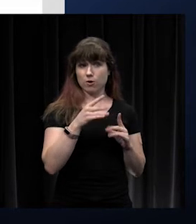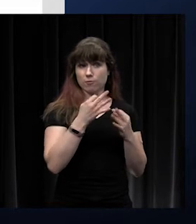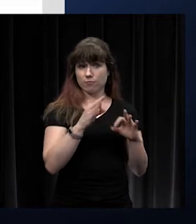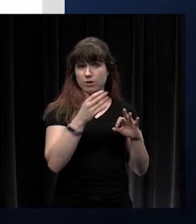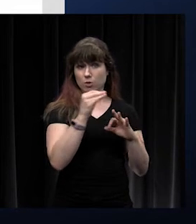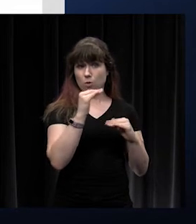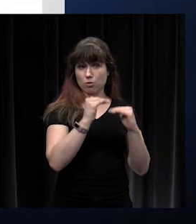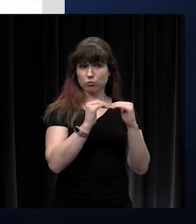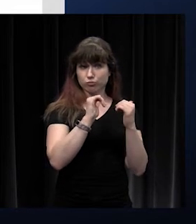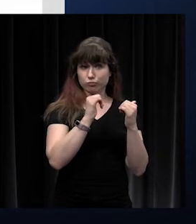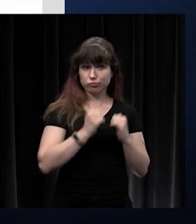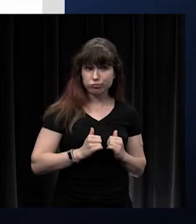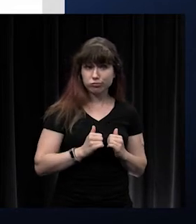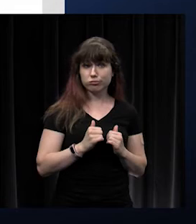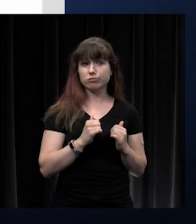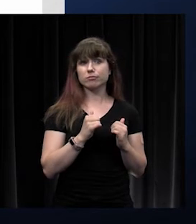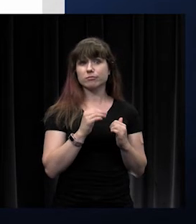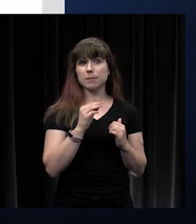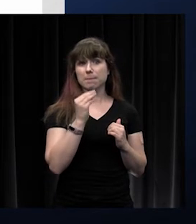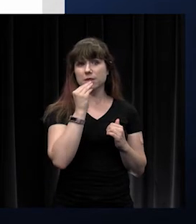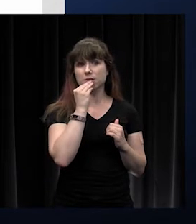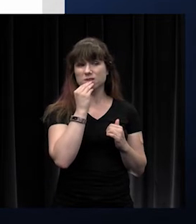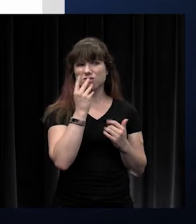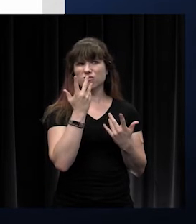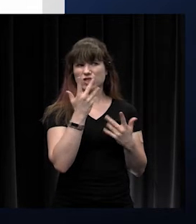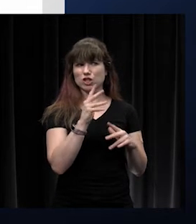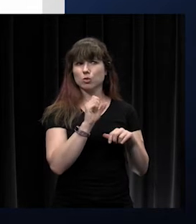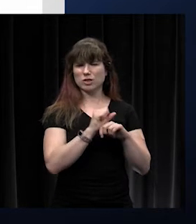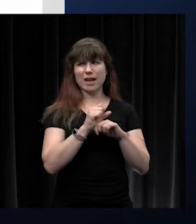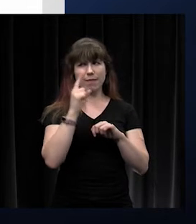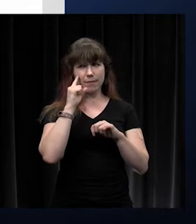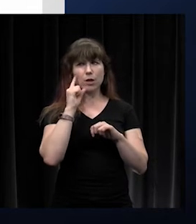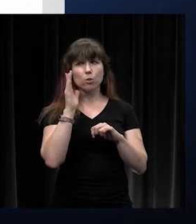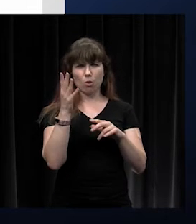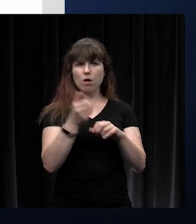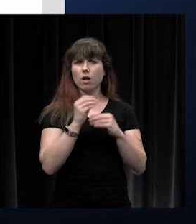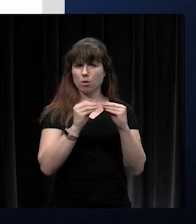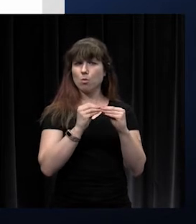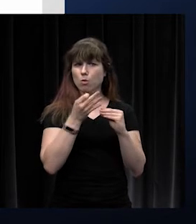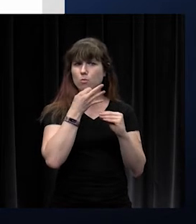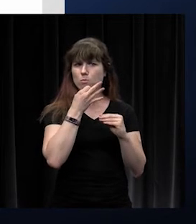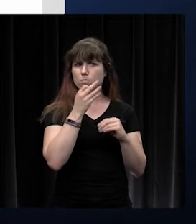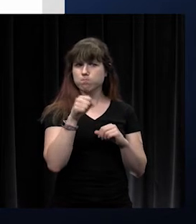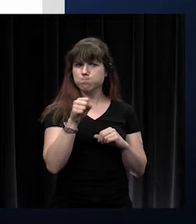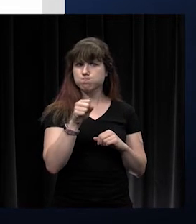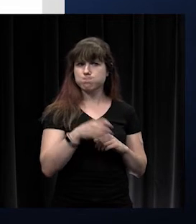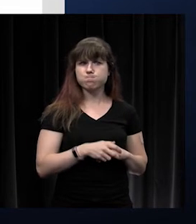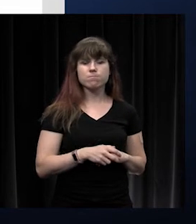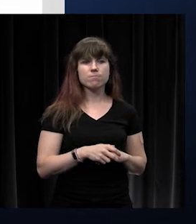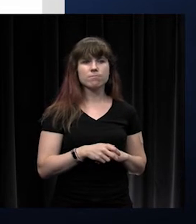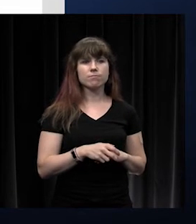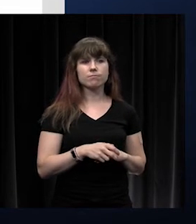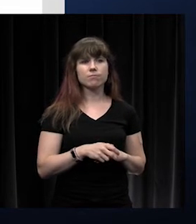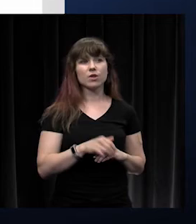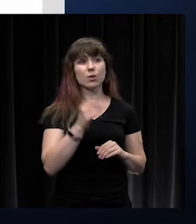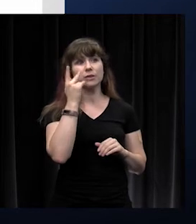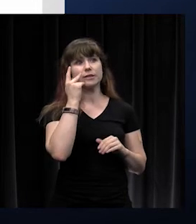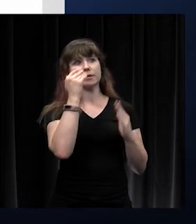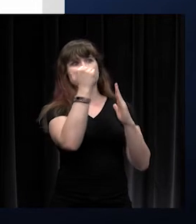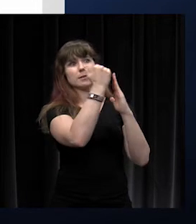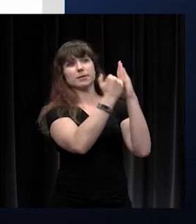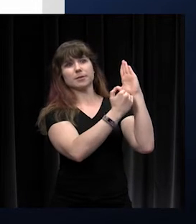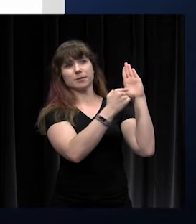been worked on, and actually I'm sure they're receiving more each day. And you can always see all the way down to the fact that